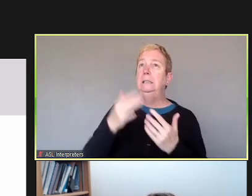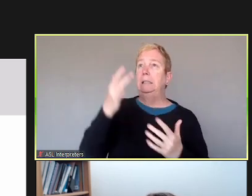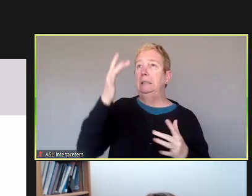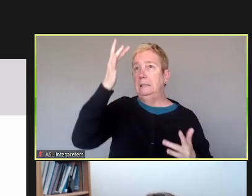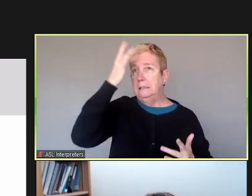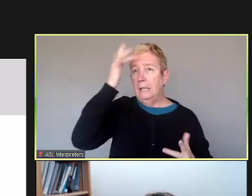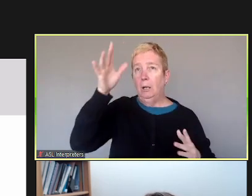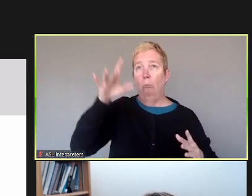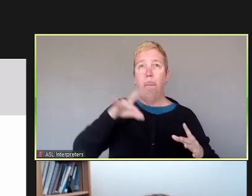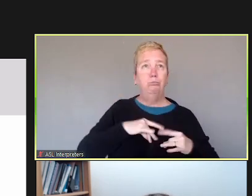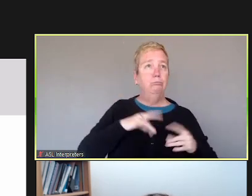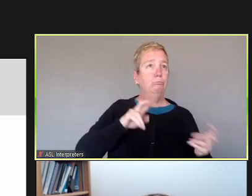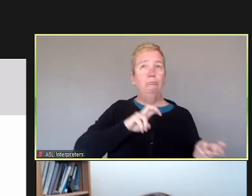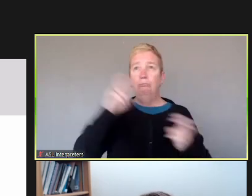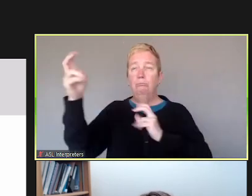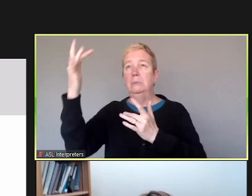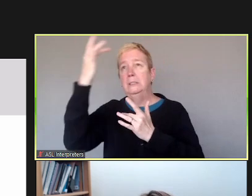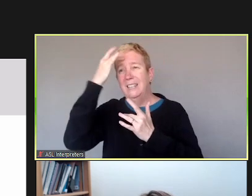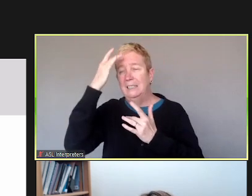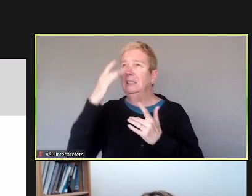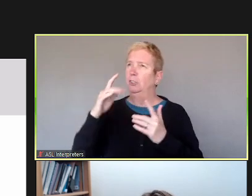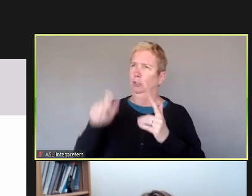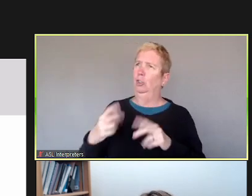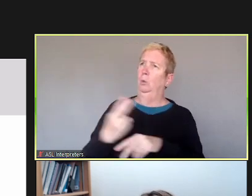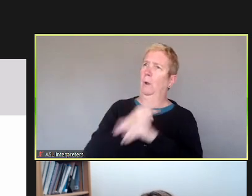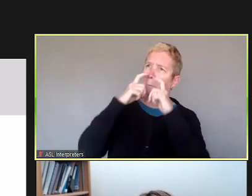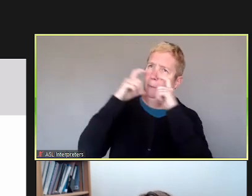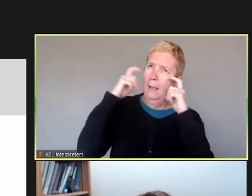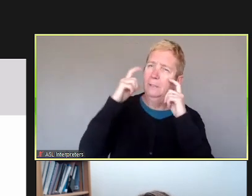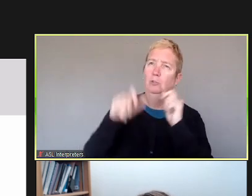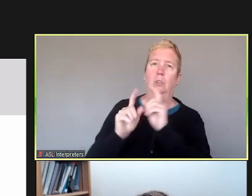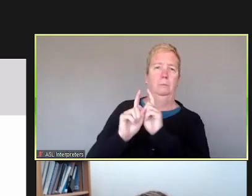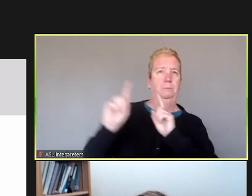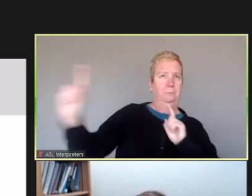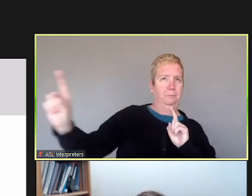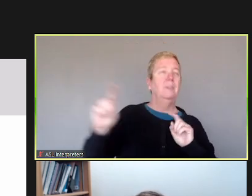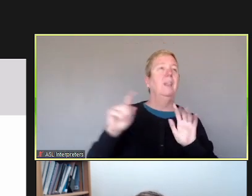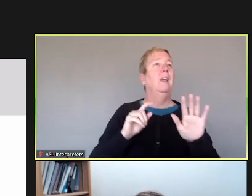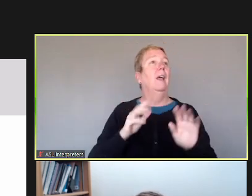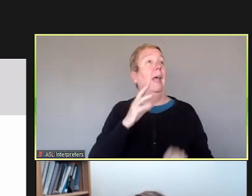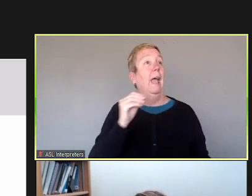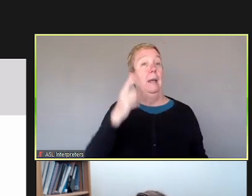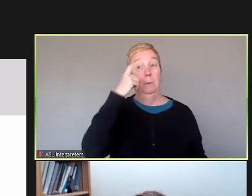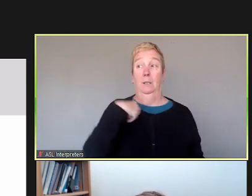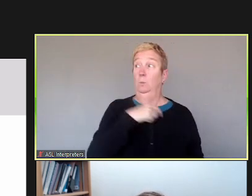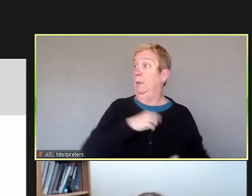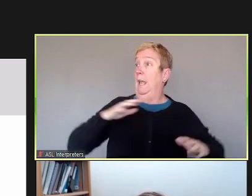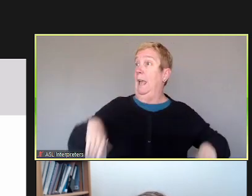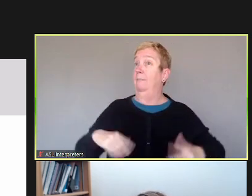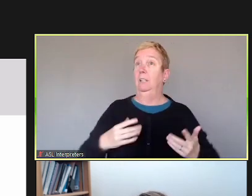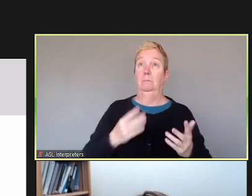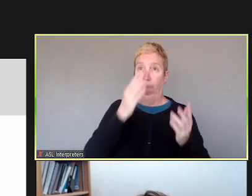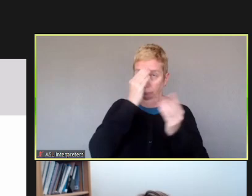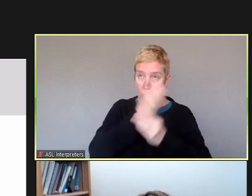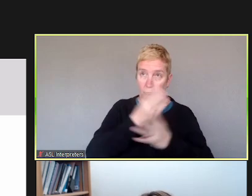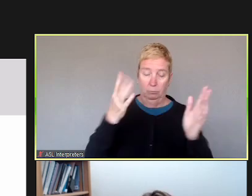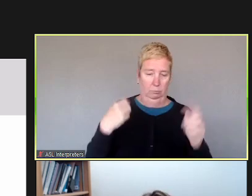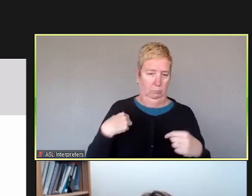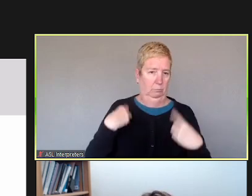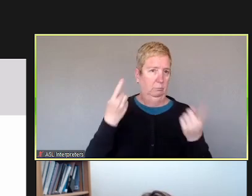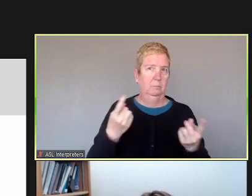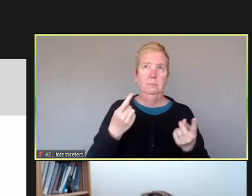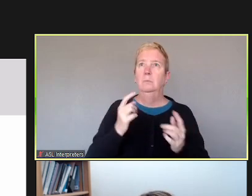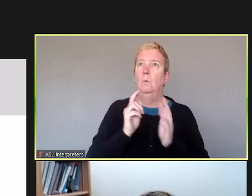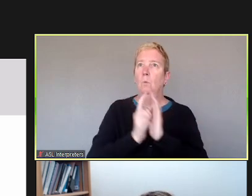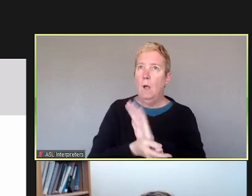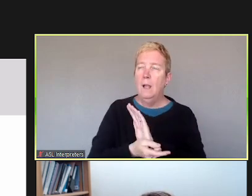quickly mention, because we haven't had opportunity to provide an update recently, I want to give you a quick snapshot of